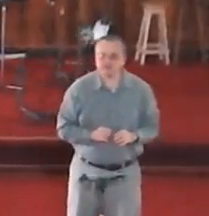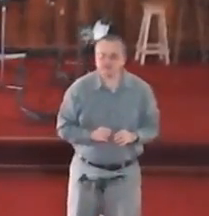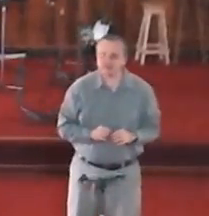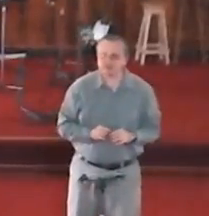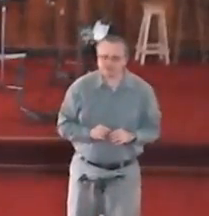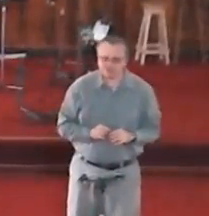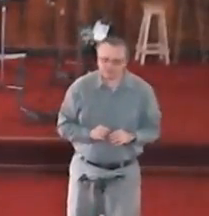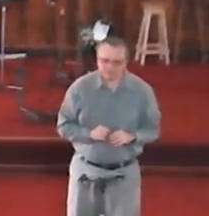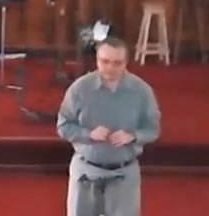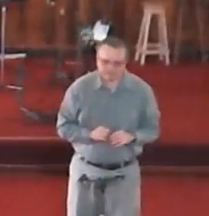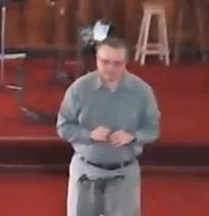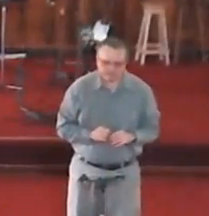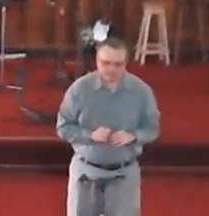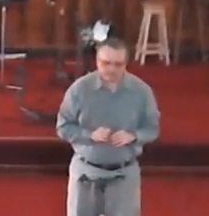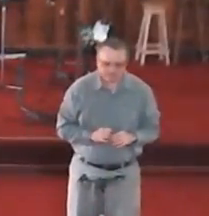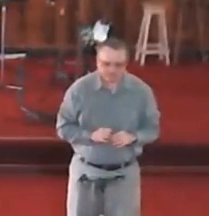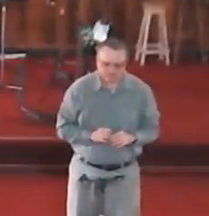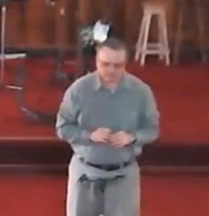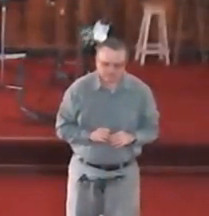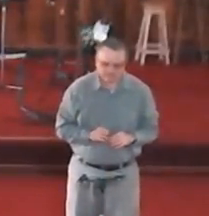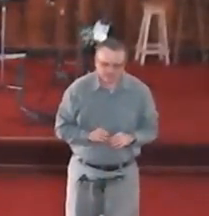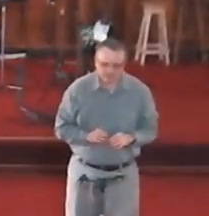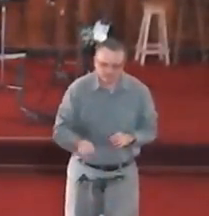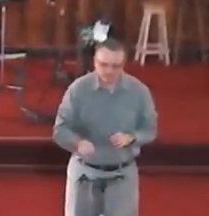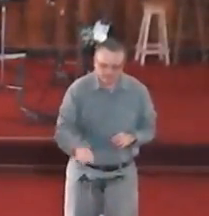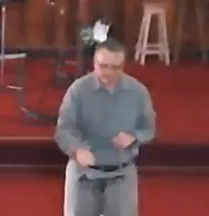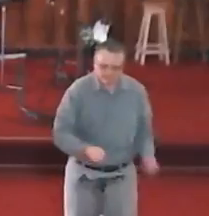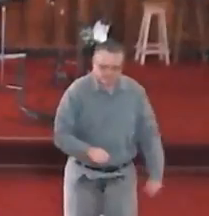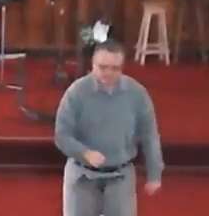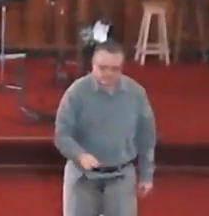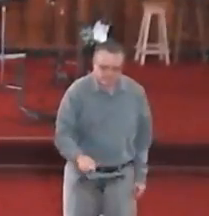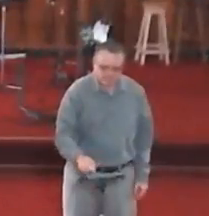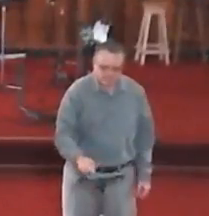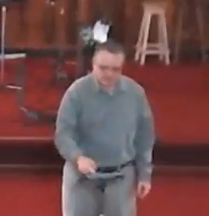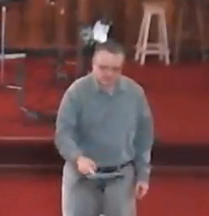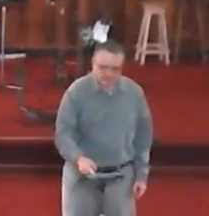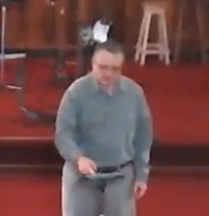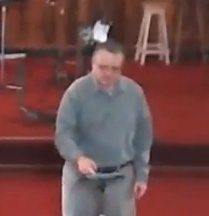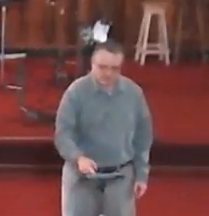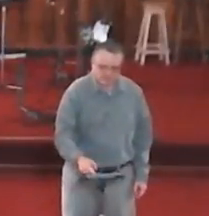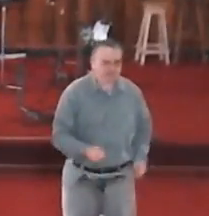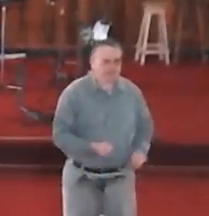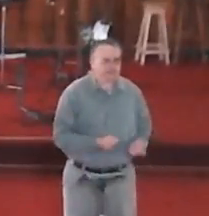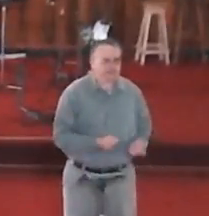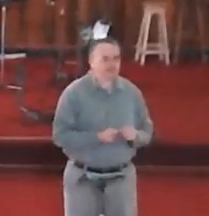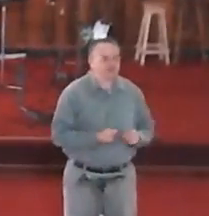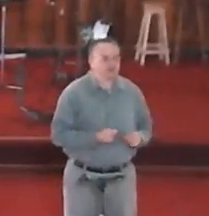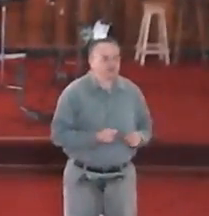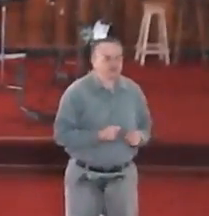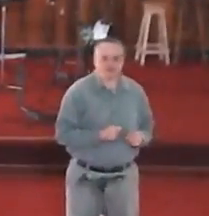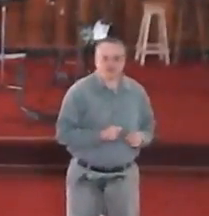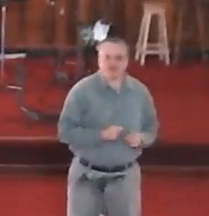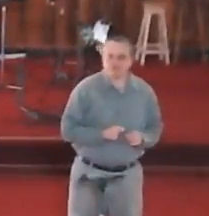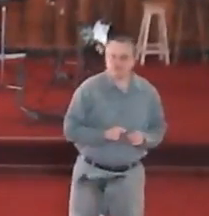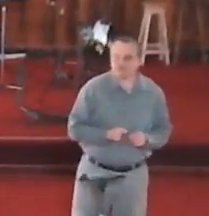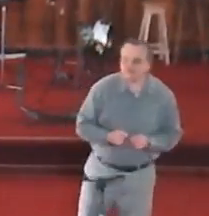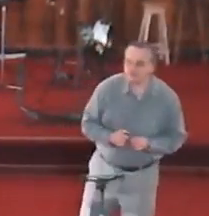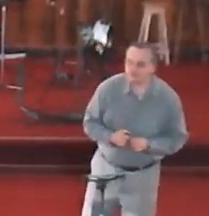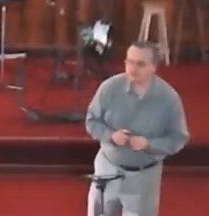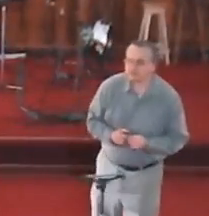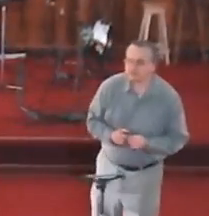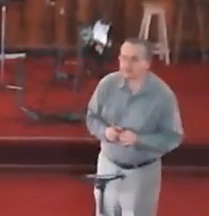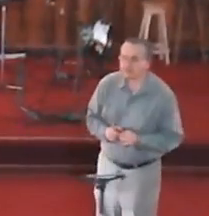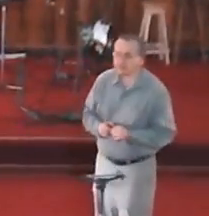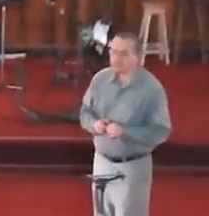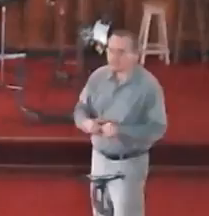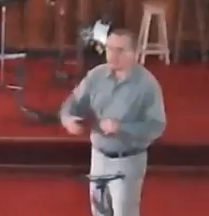apostles, to the group of believers, wait here because the Holy Spirit is going to come. And the idea was that the Holy Spirit would come and would come